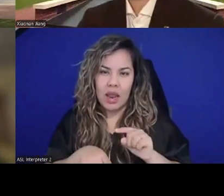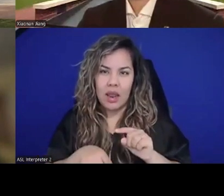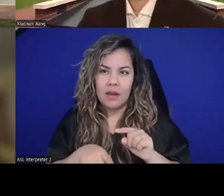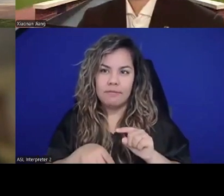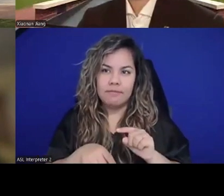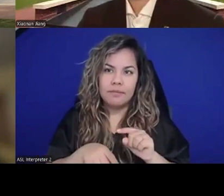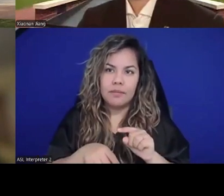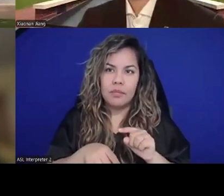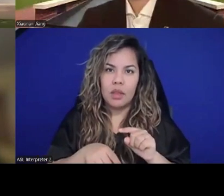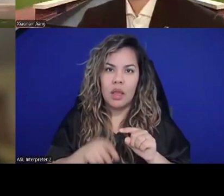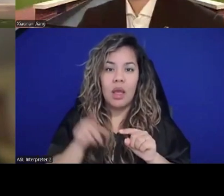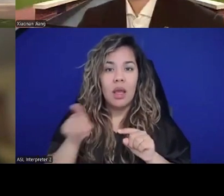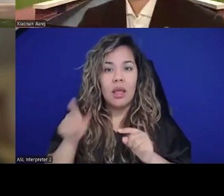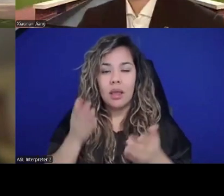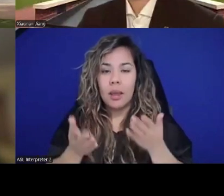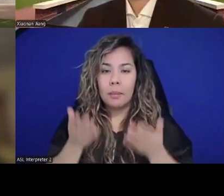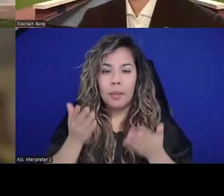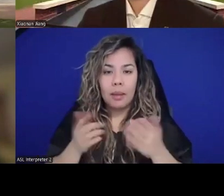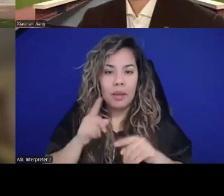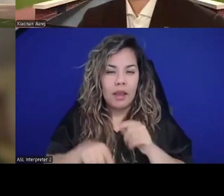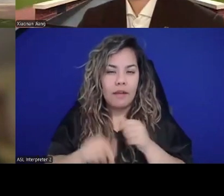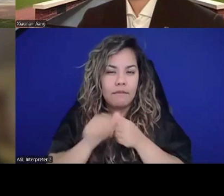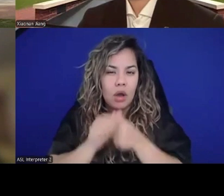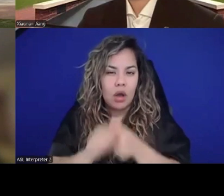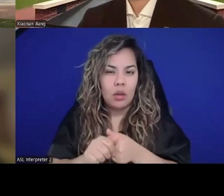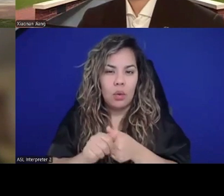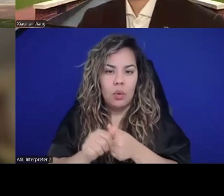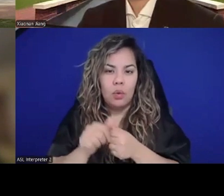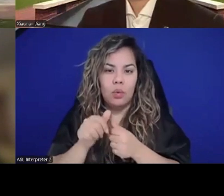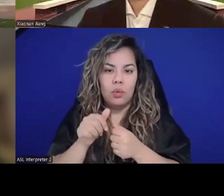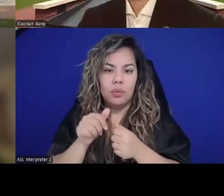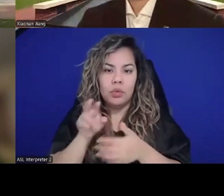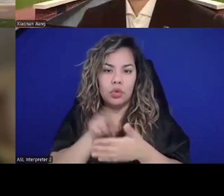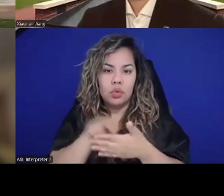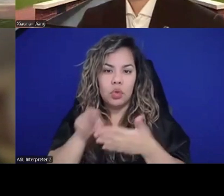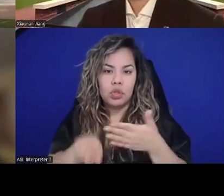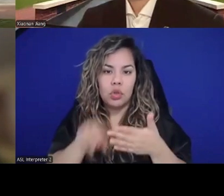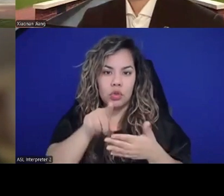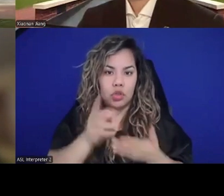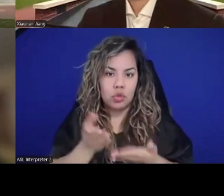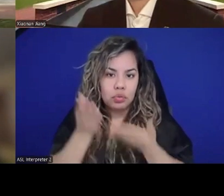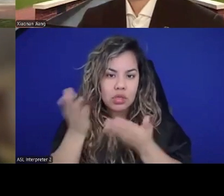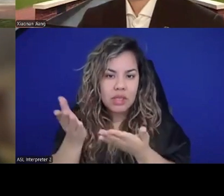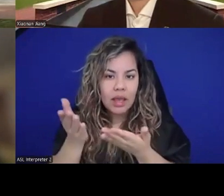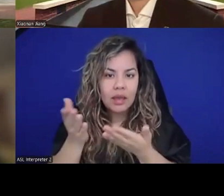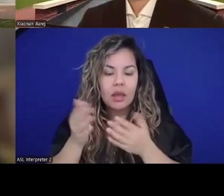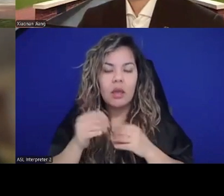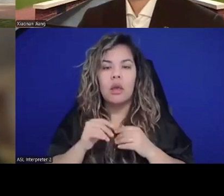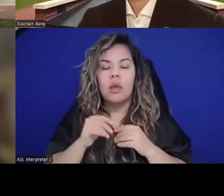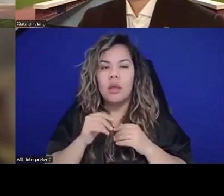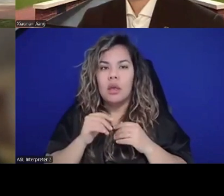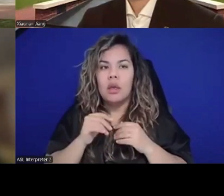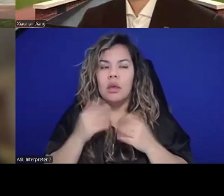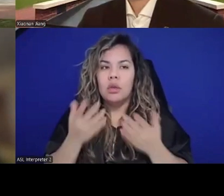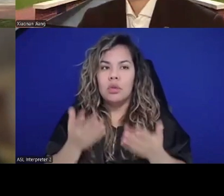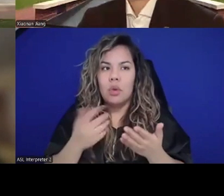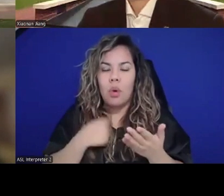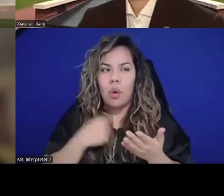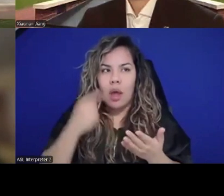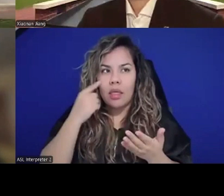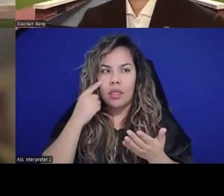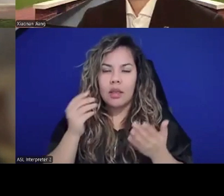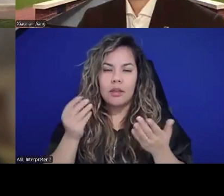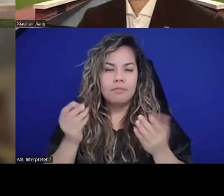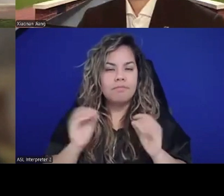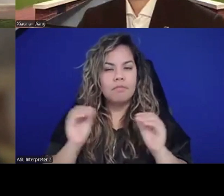can't follow the results you present. So I think there is no